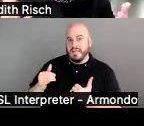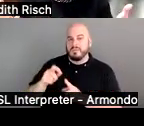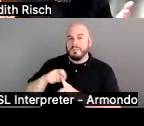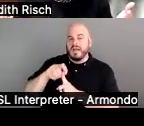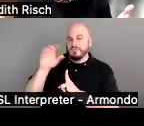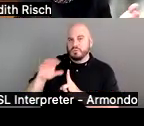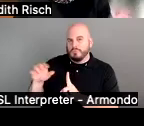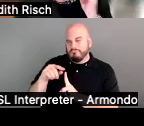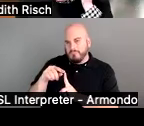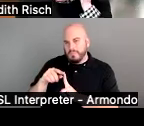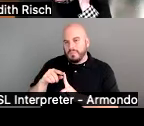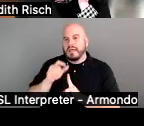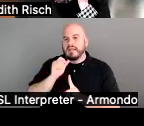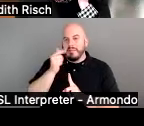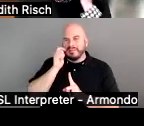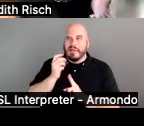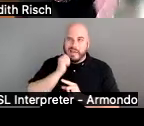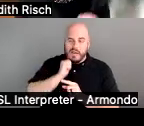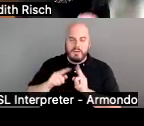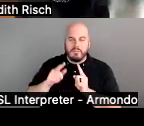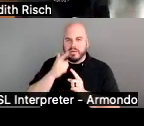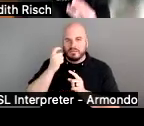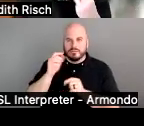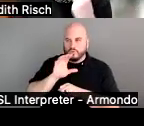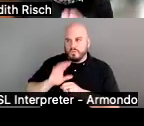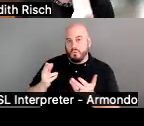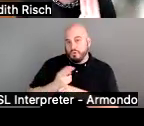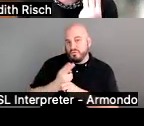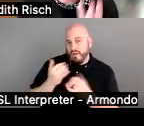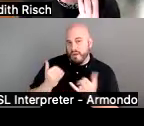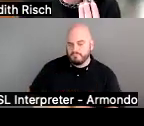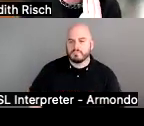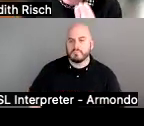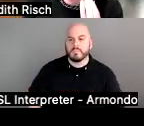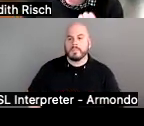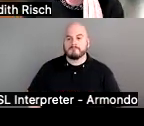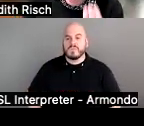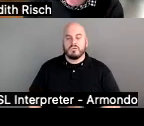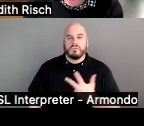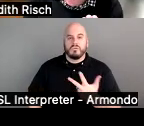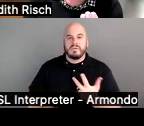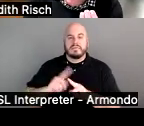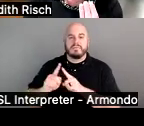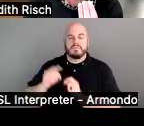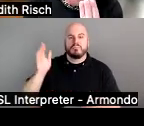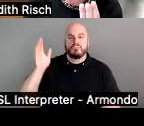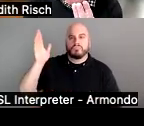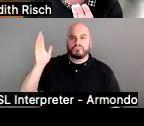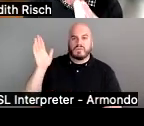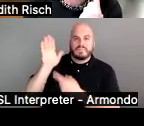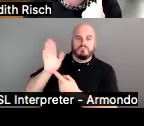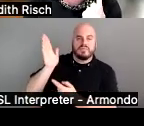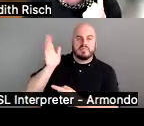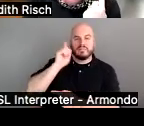not because I care. It's just because Zoom is what we're on. There are 3 different presentations of Zoom that I have